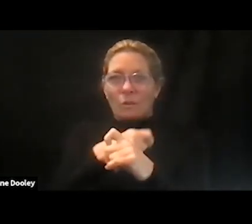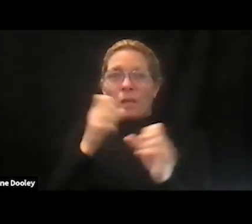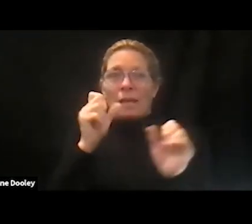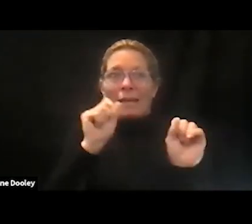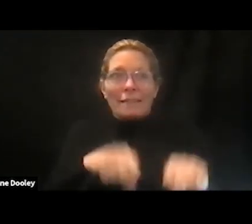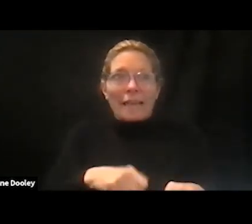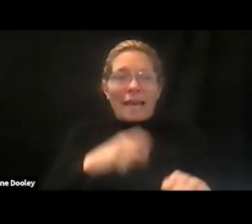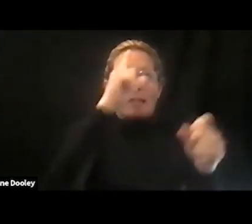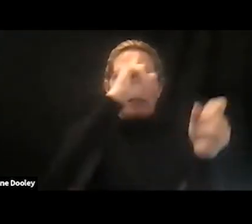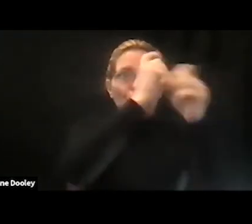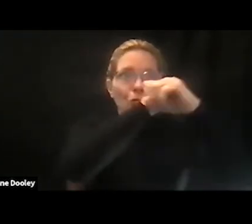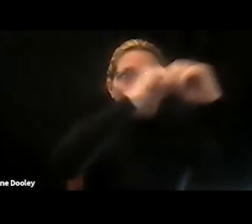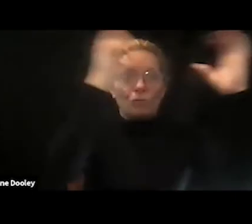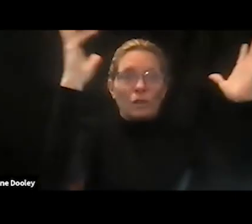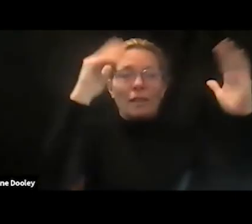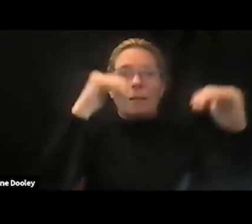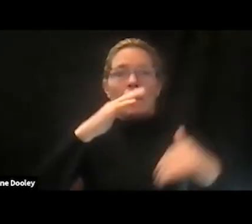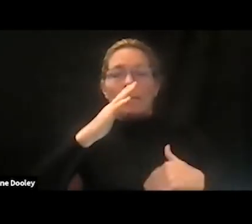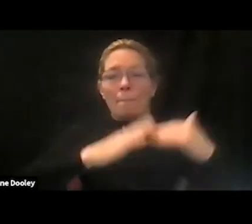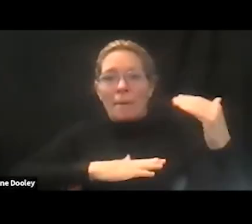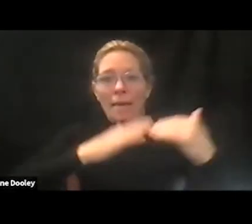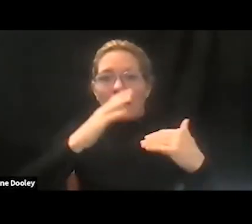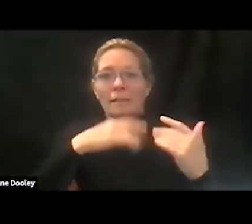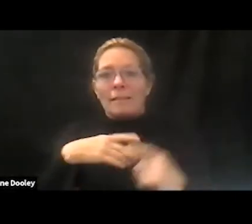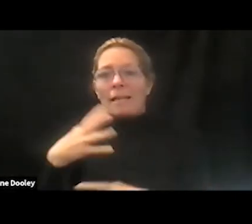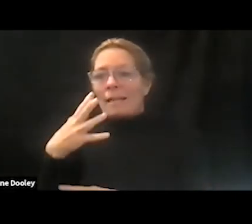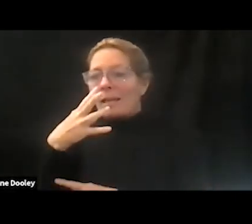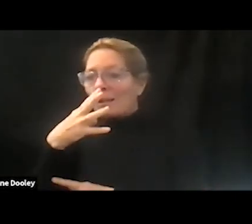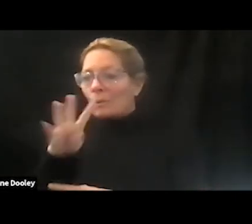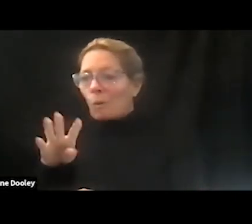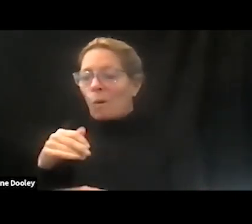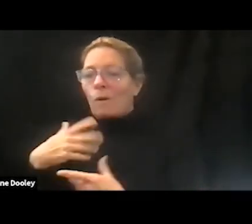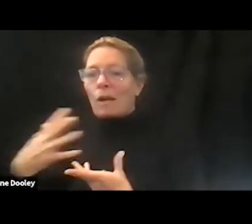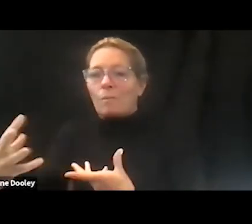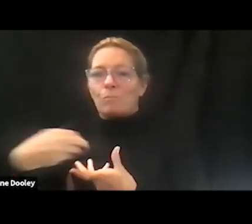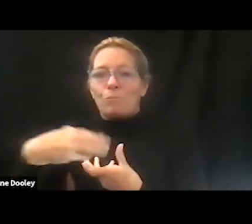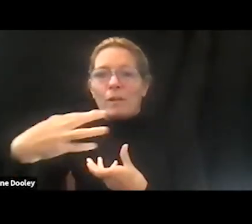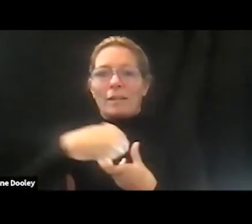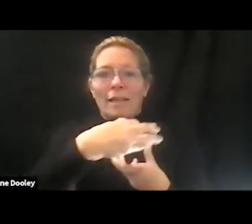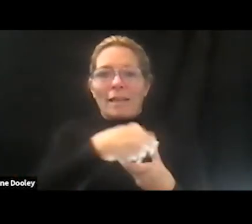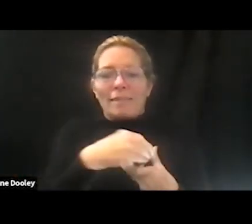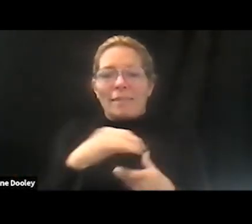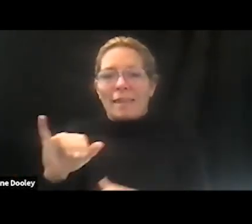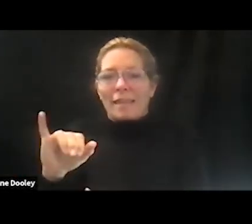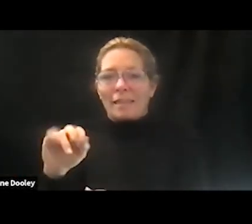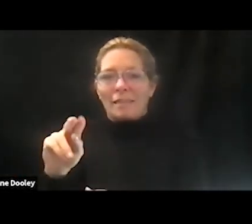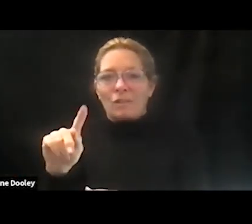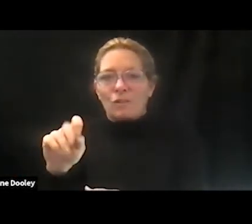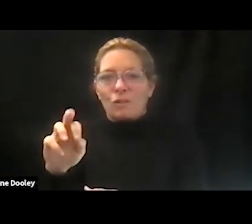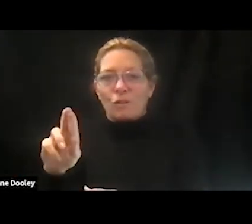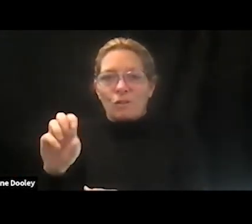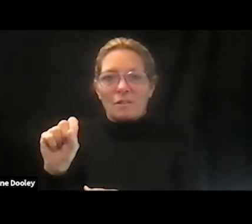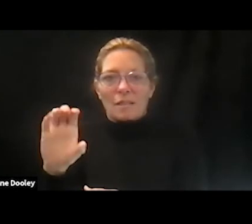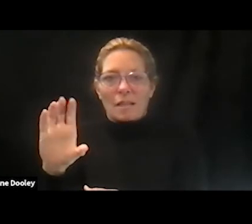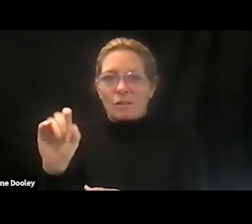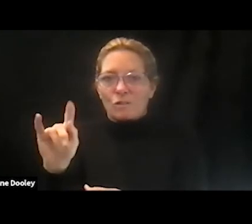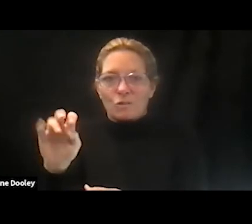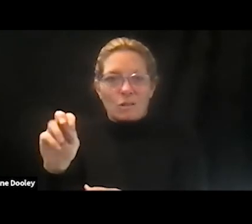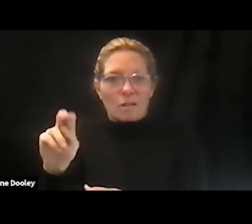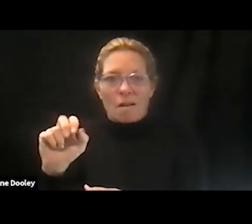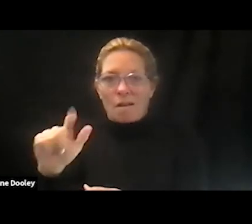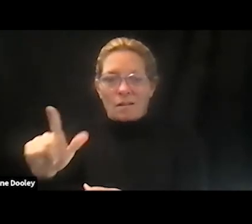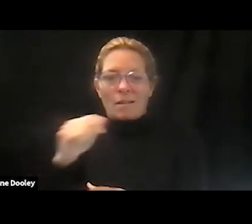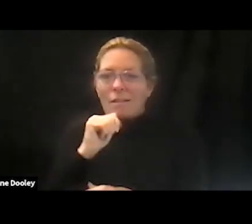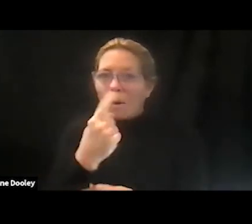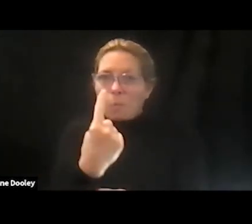also ignore and also bring in the intersectional. And I love that. I think there's no one way to cope with this and to